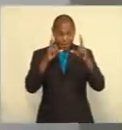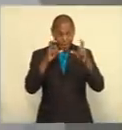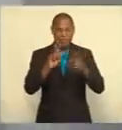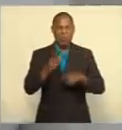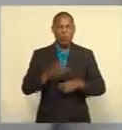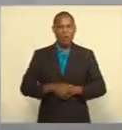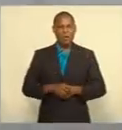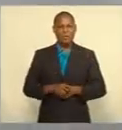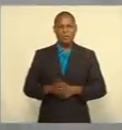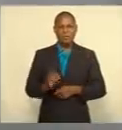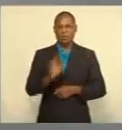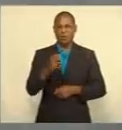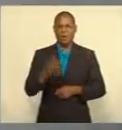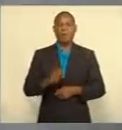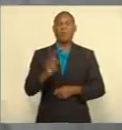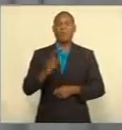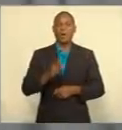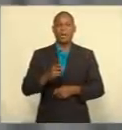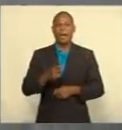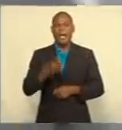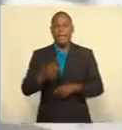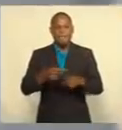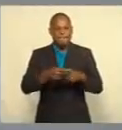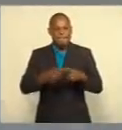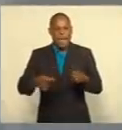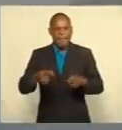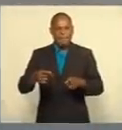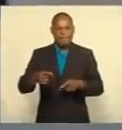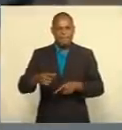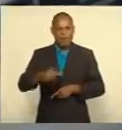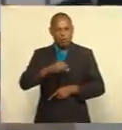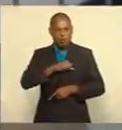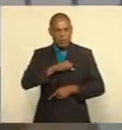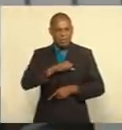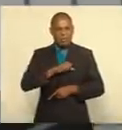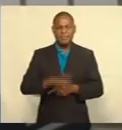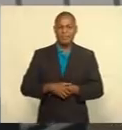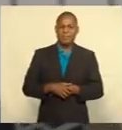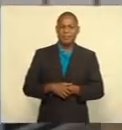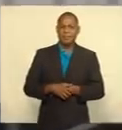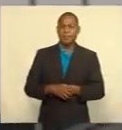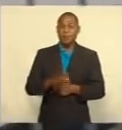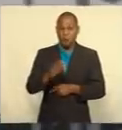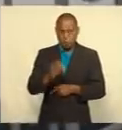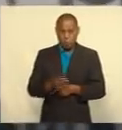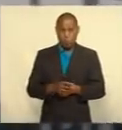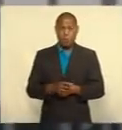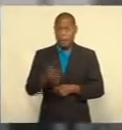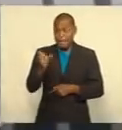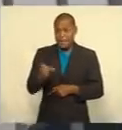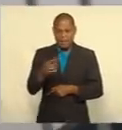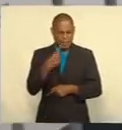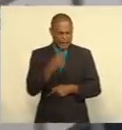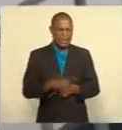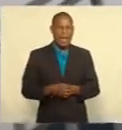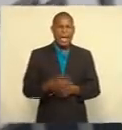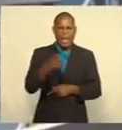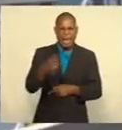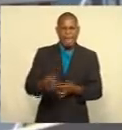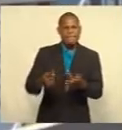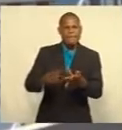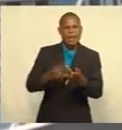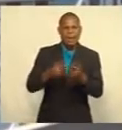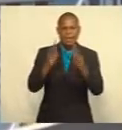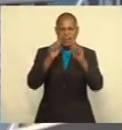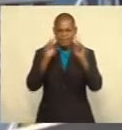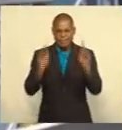with a kitchen knife on his chest as if sending a warning. The witness also said there was another photograph in which Downs was shown